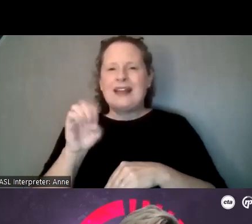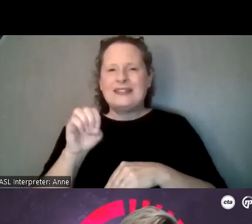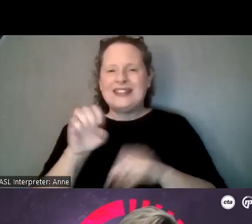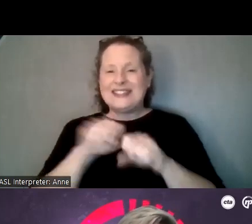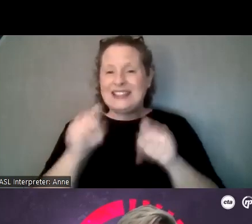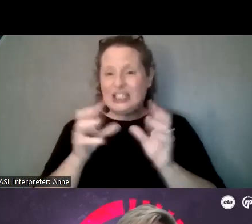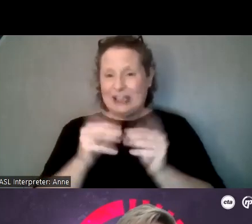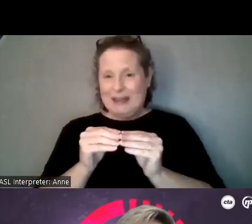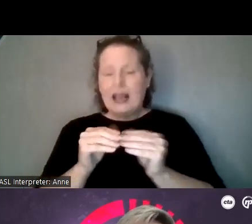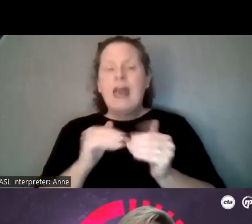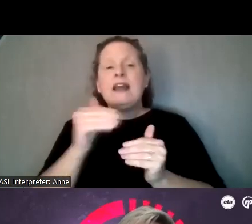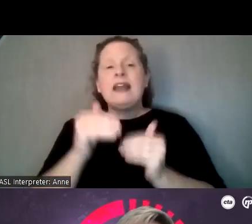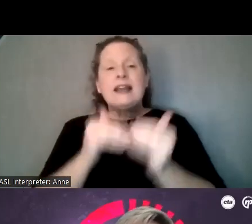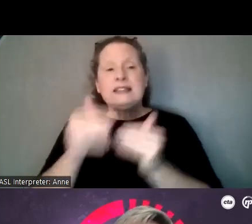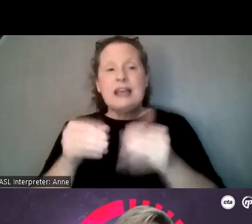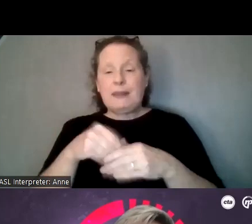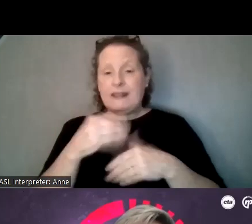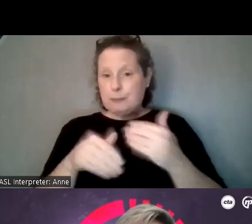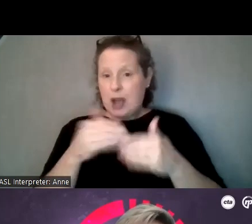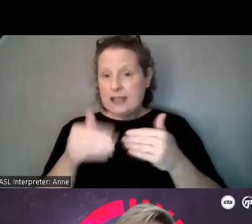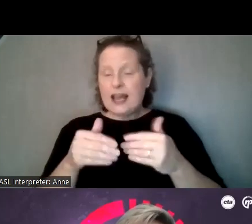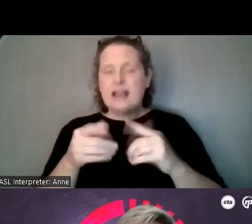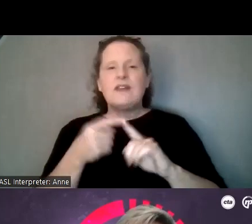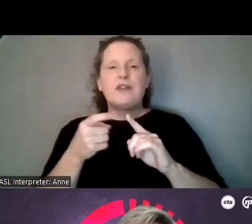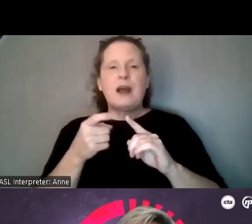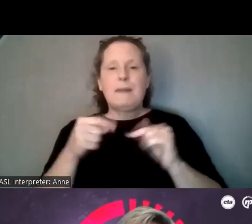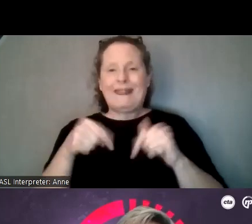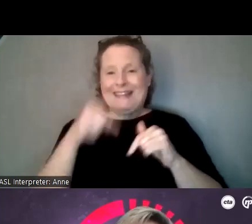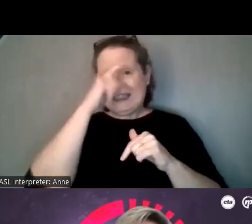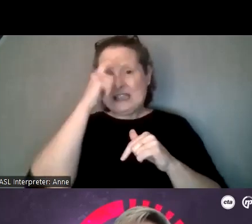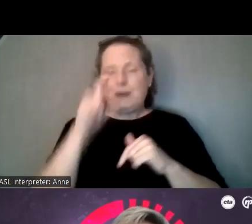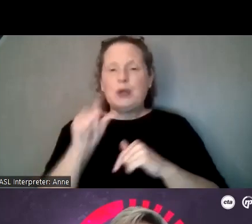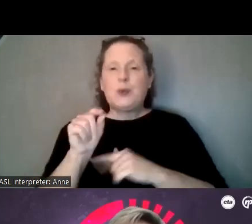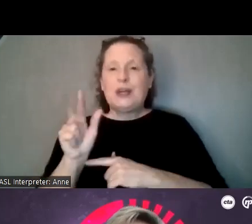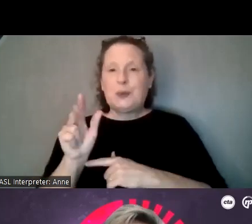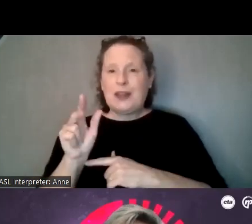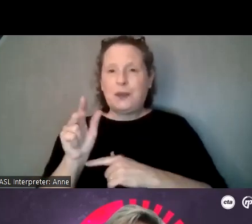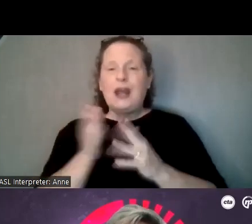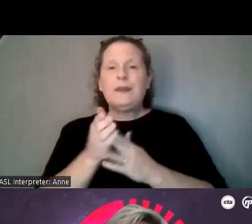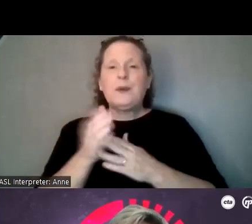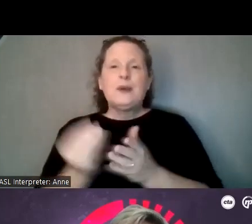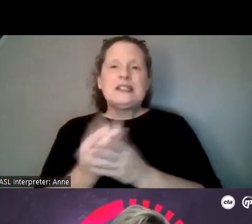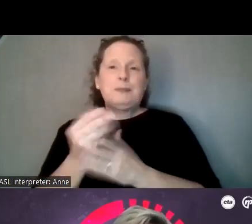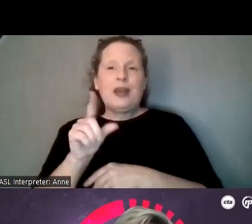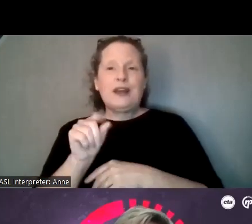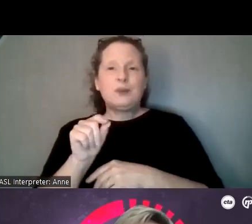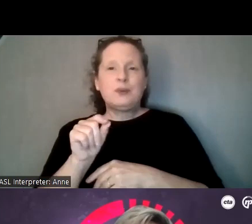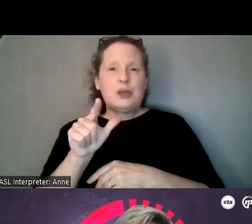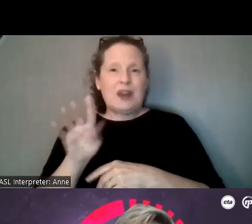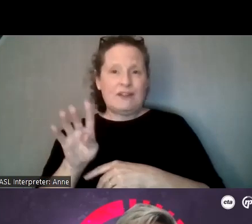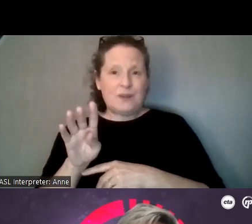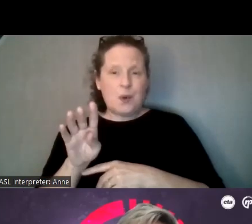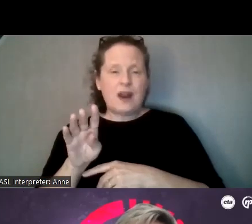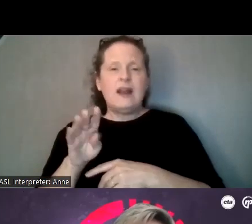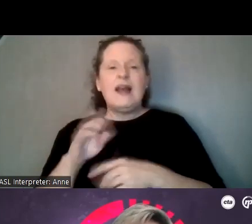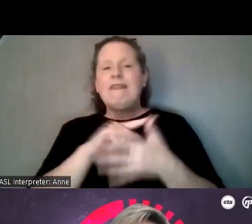this process from this summer of 2023 through the spring of 2024, the